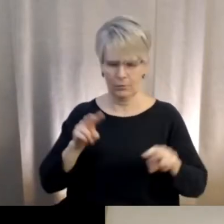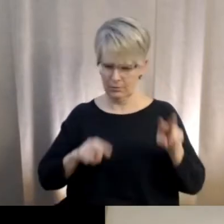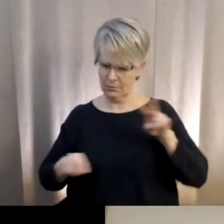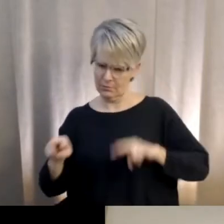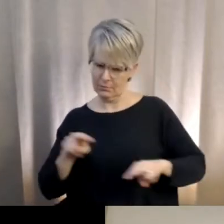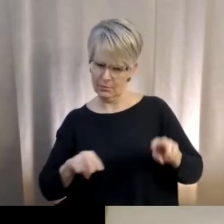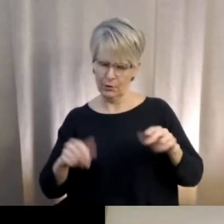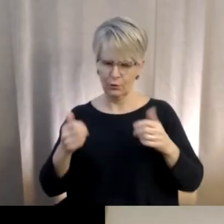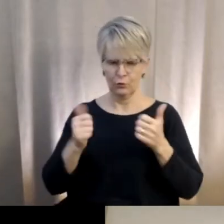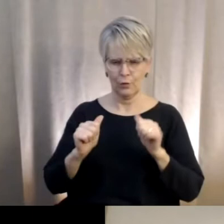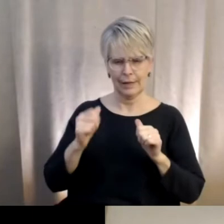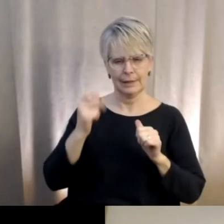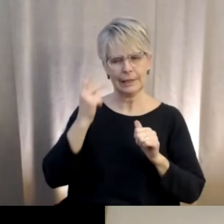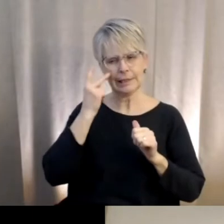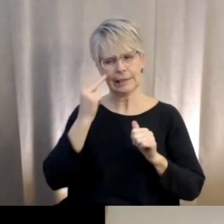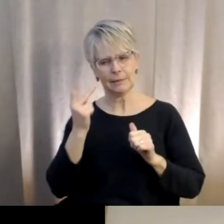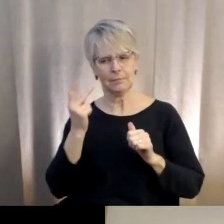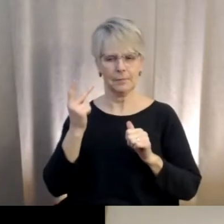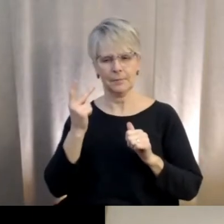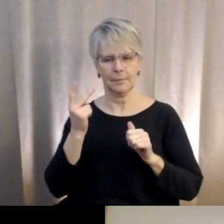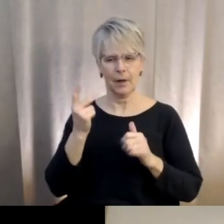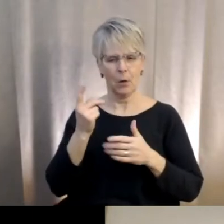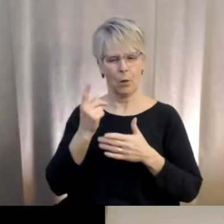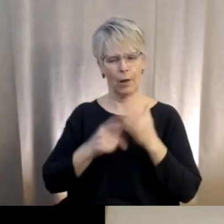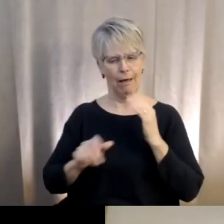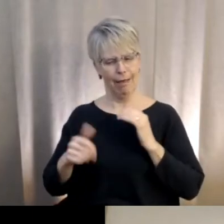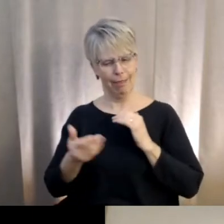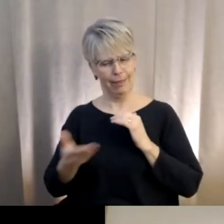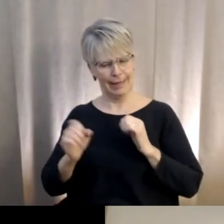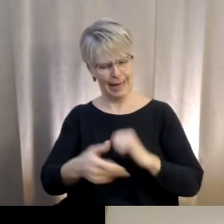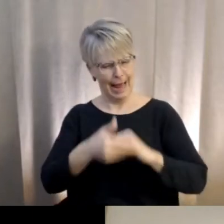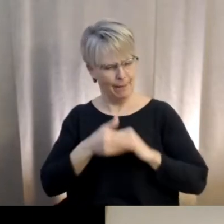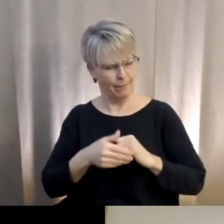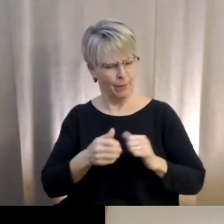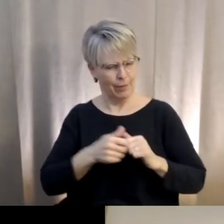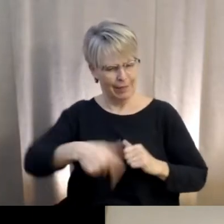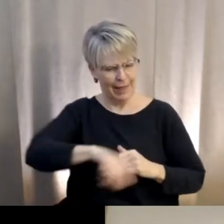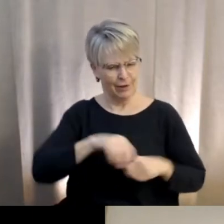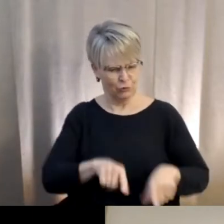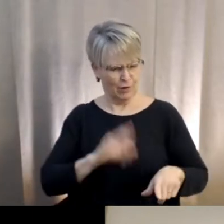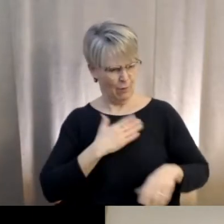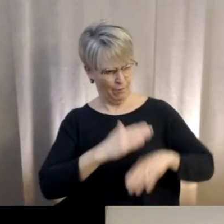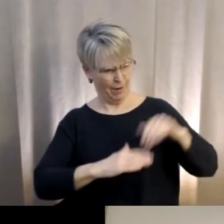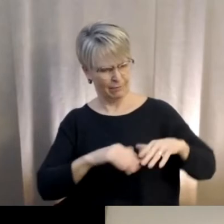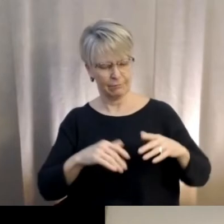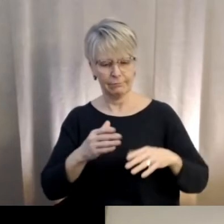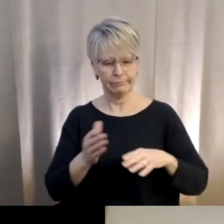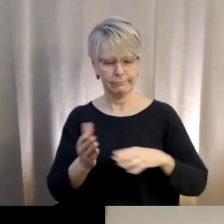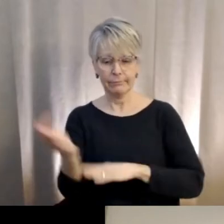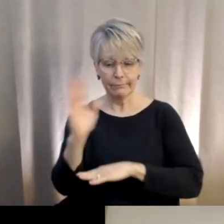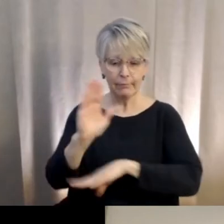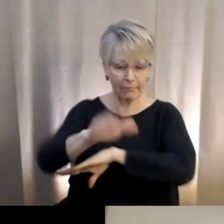presence that Misty might be able to help us within the facility, either after hours or during the day. Because we saw,